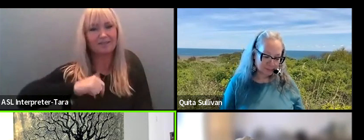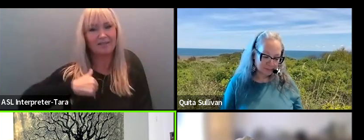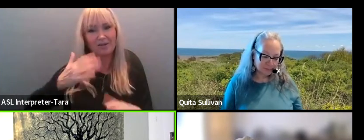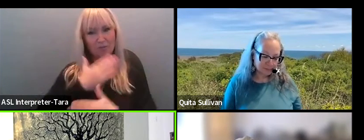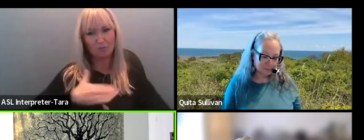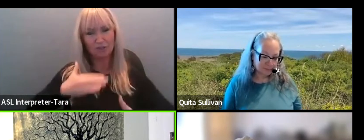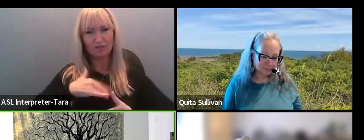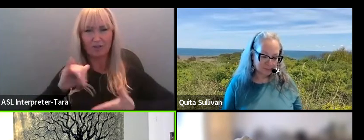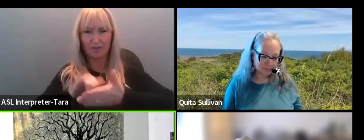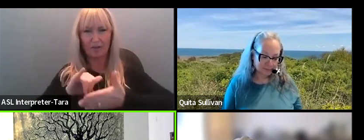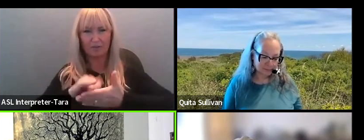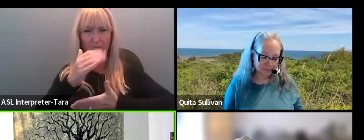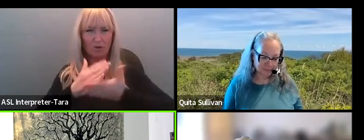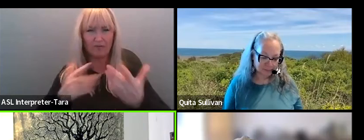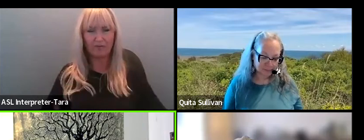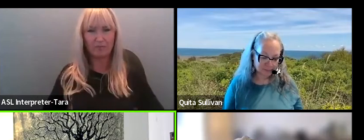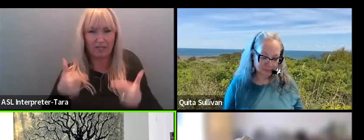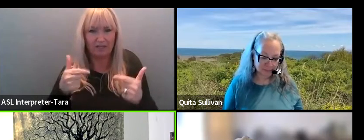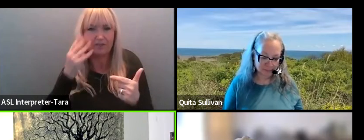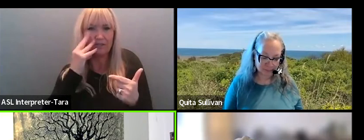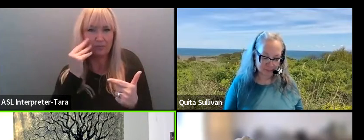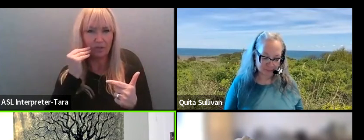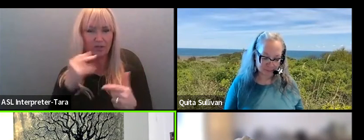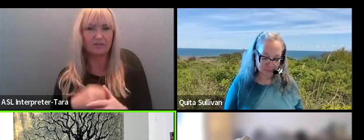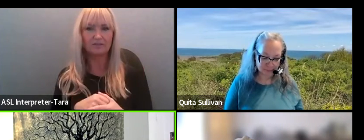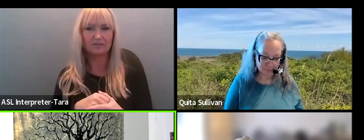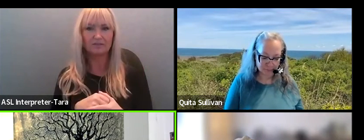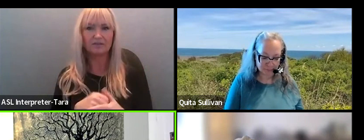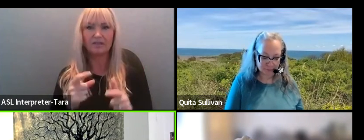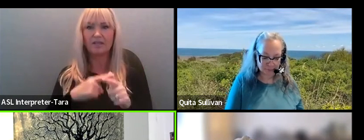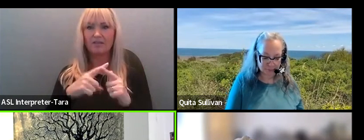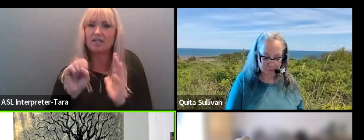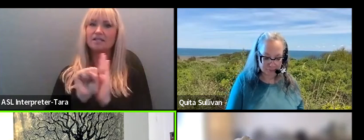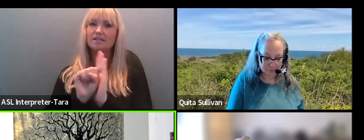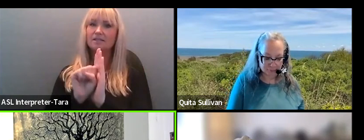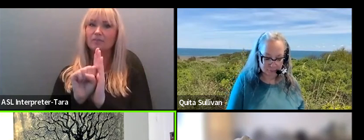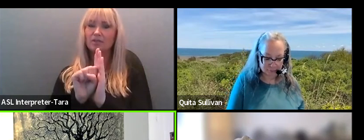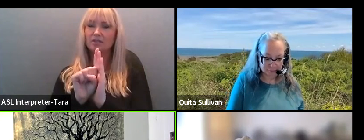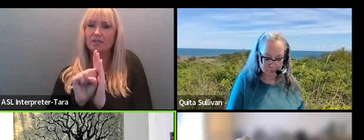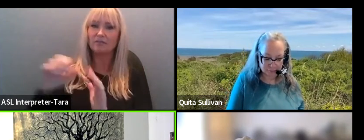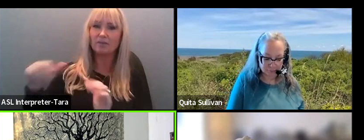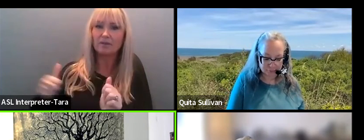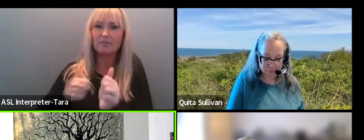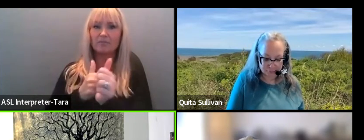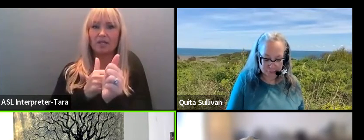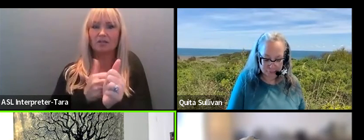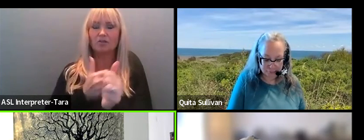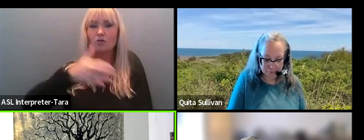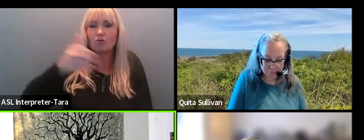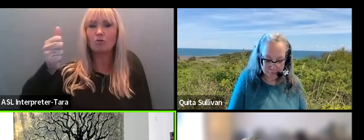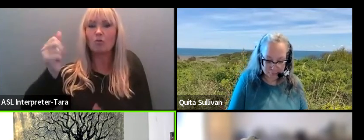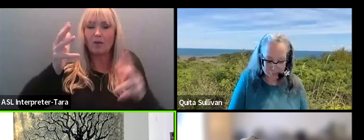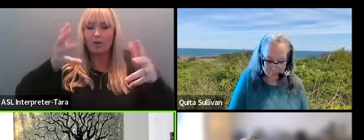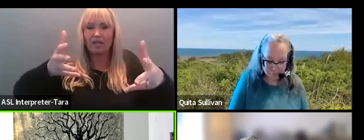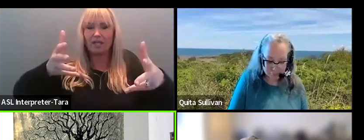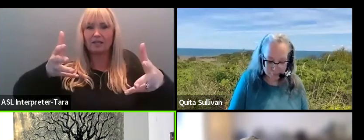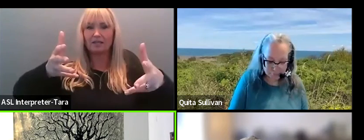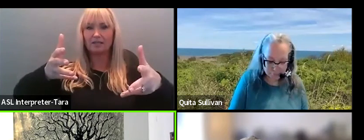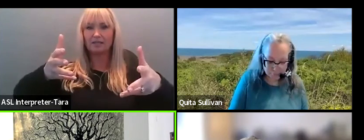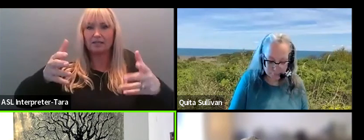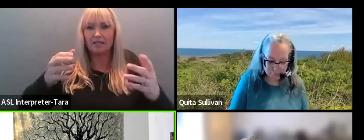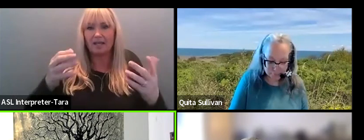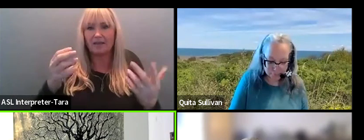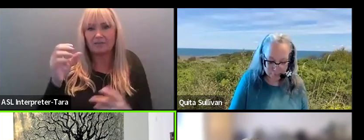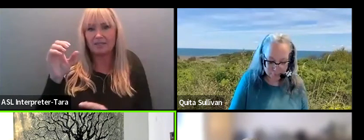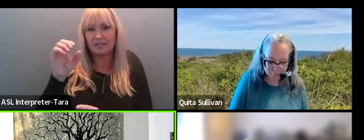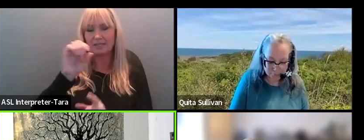experience in being here. And then obviously the symbolism behind the way we left the scene, leaving things burning,